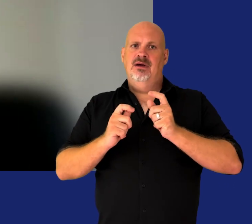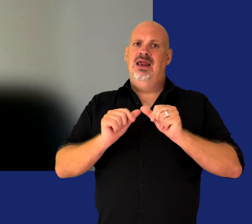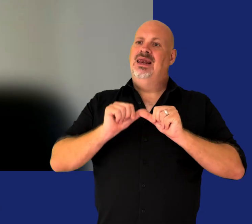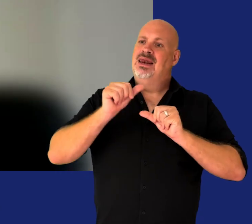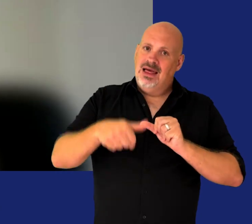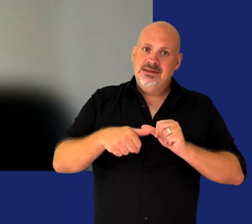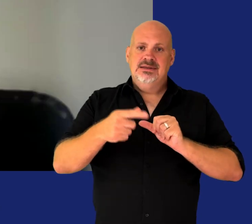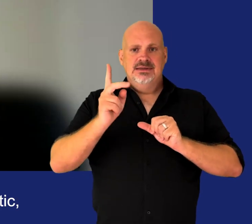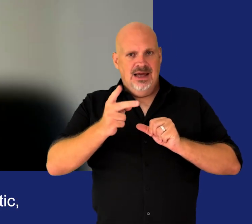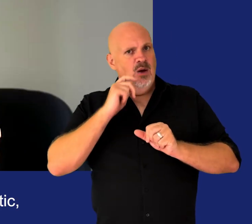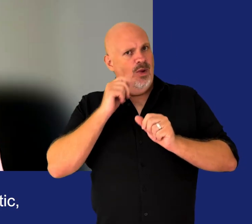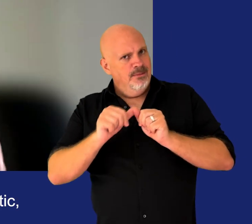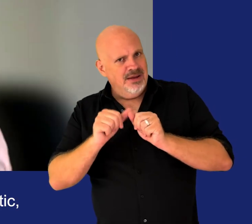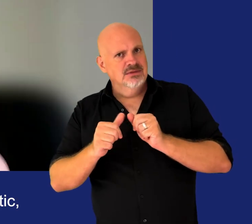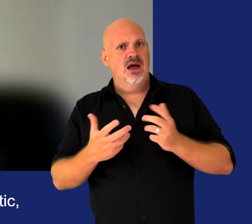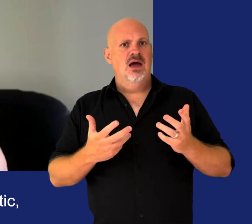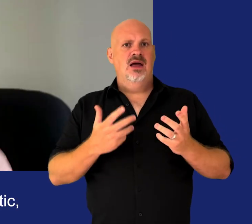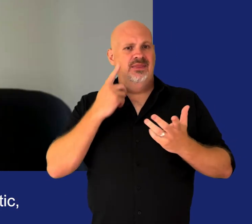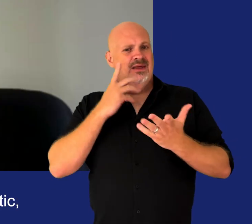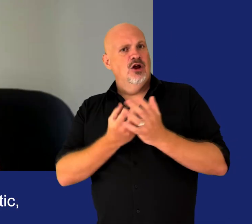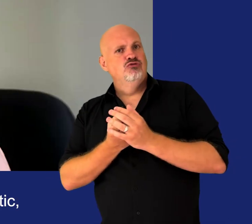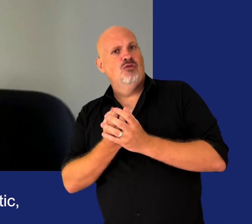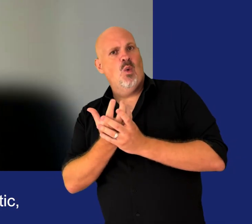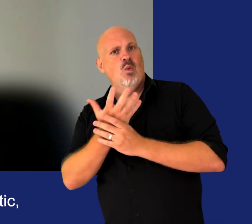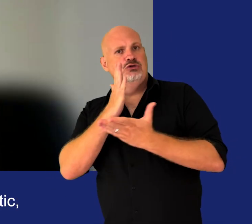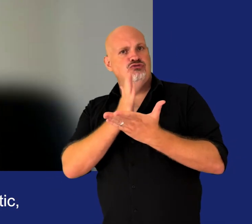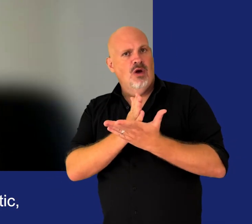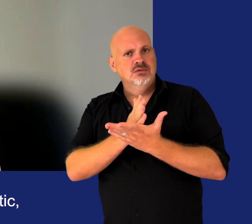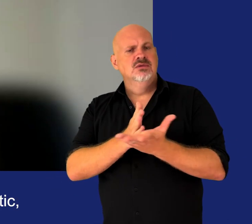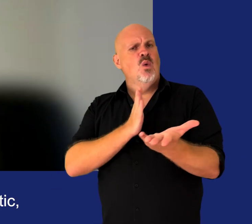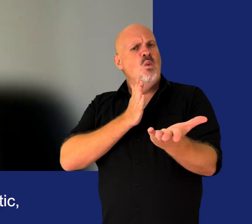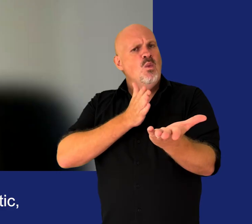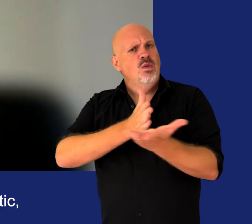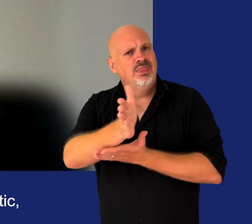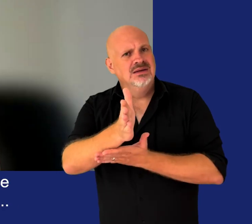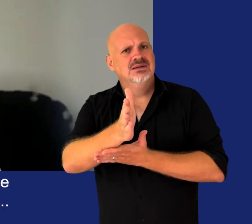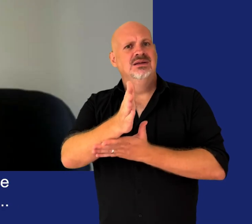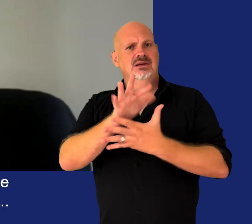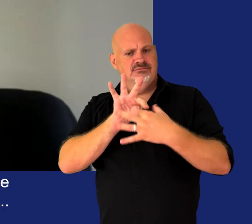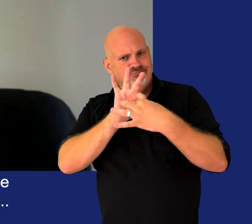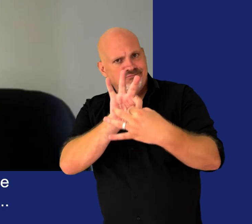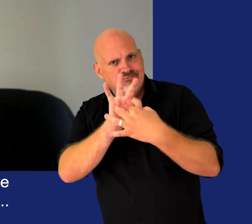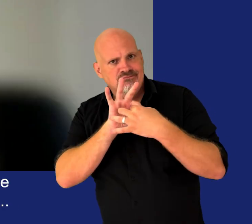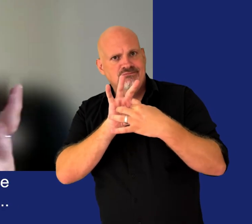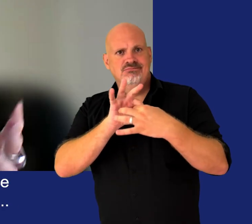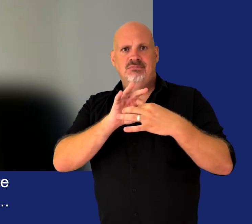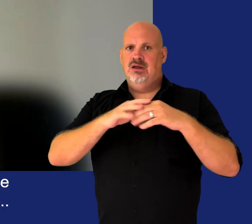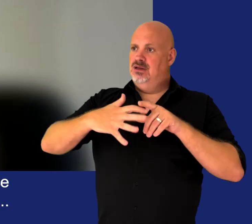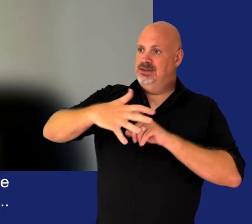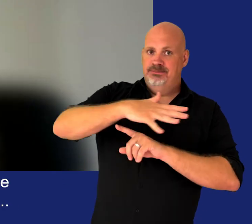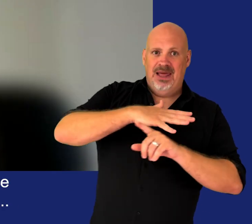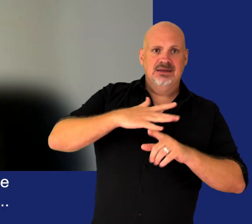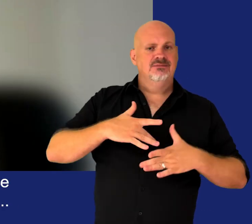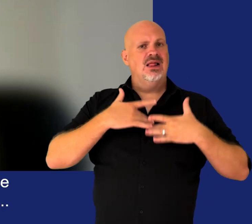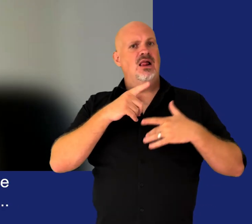the second time they come along. I guess it's about growing that trust between you, being authentic, working together to create the space